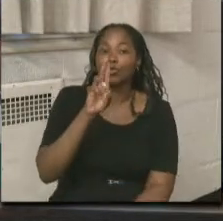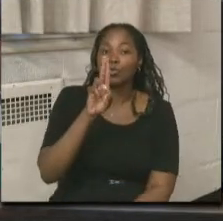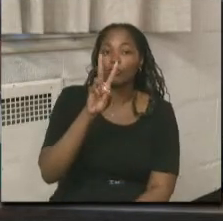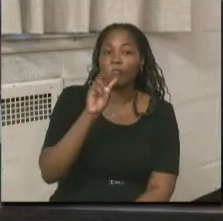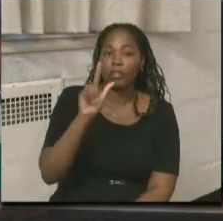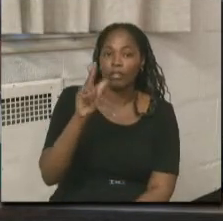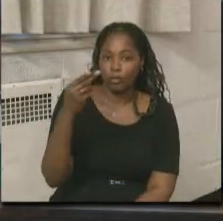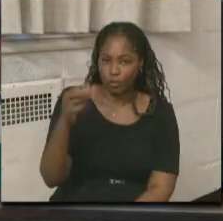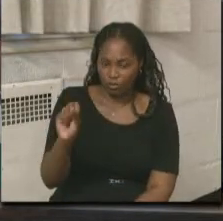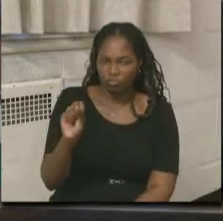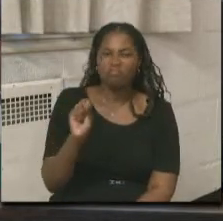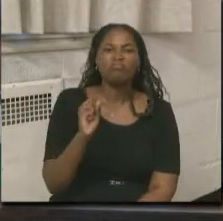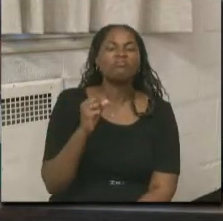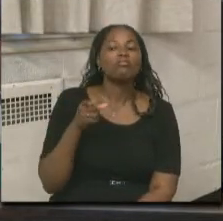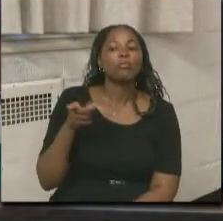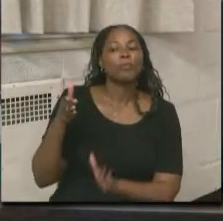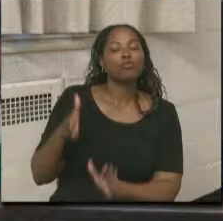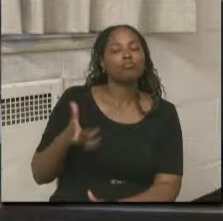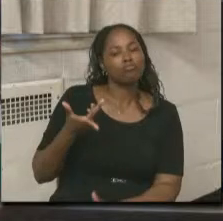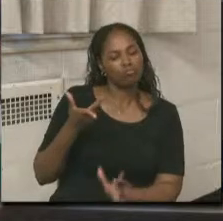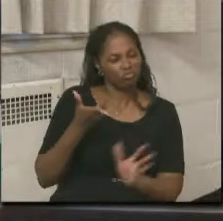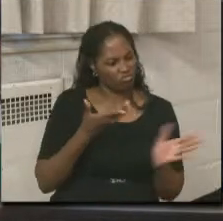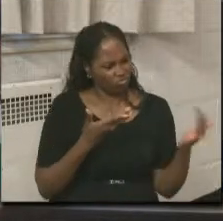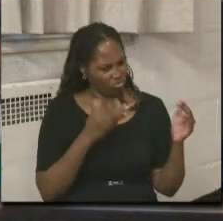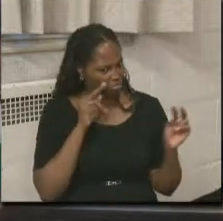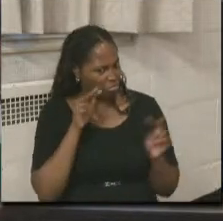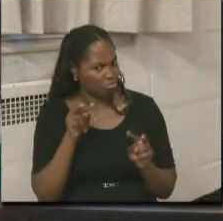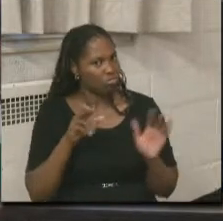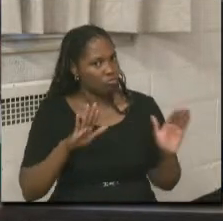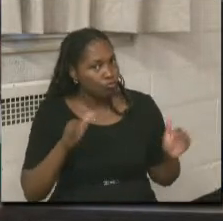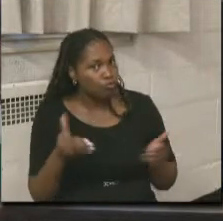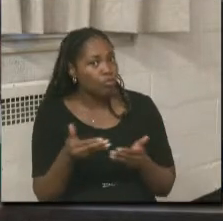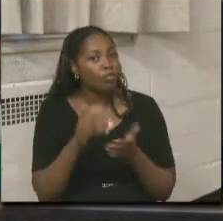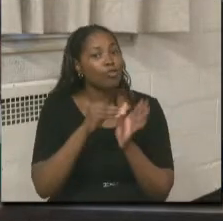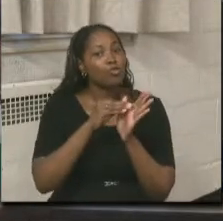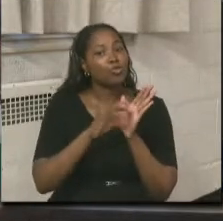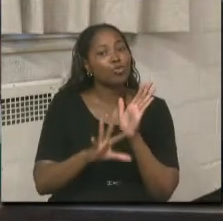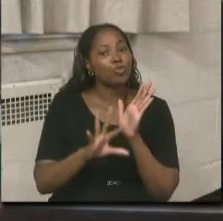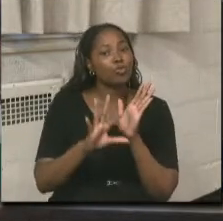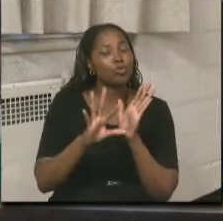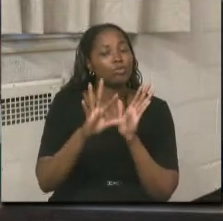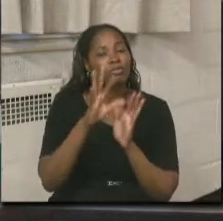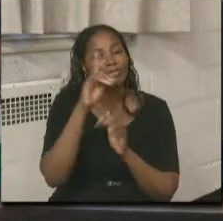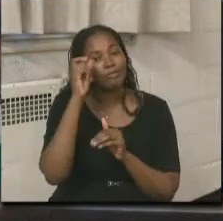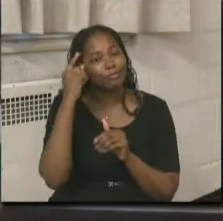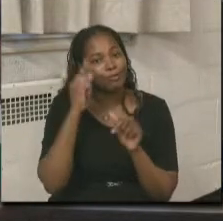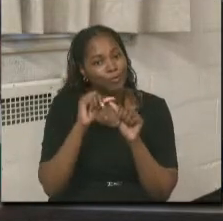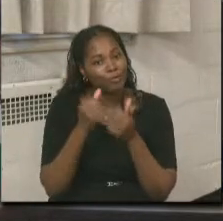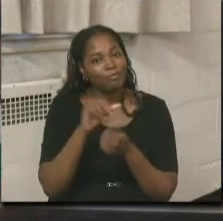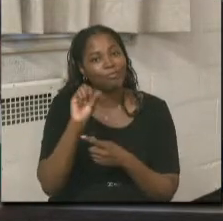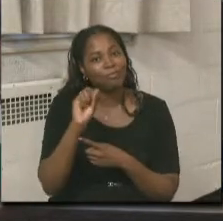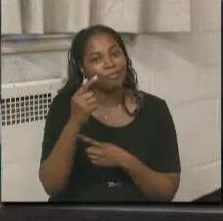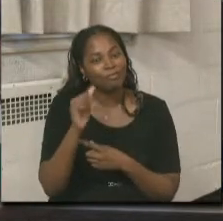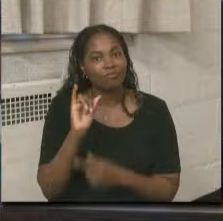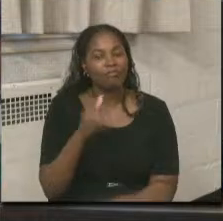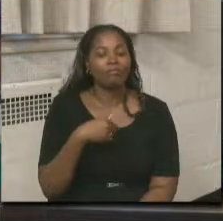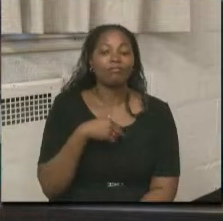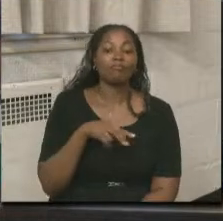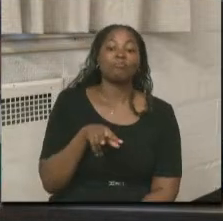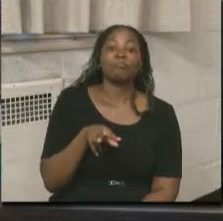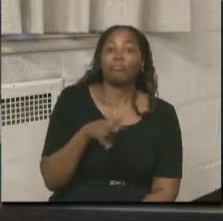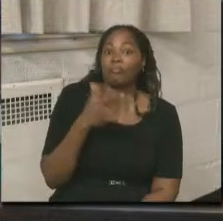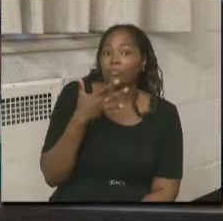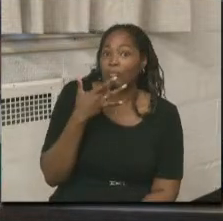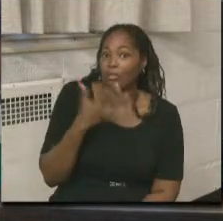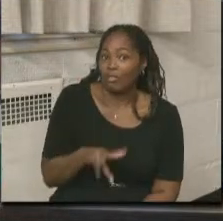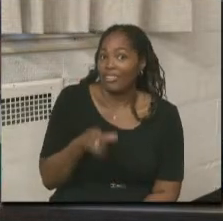introduced me to the Student Government Association. And I just happened to get so lucky because our regional SGA, which is PGRAS, had a spot open for a